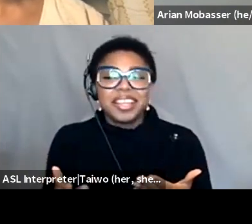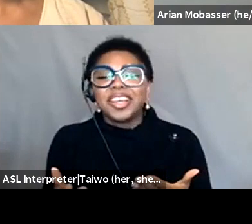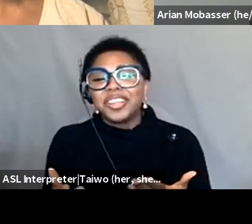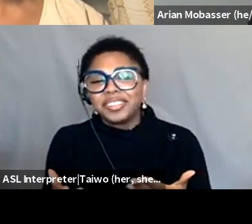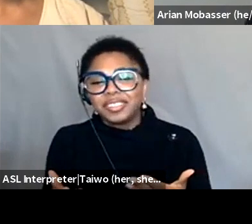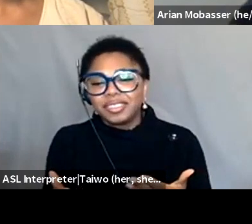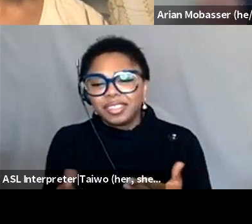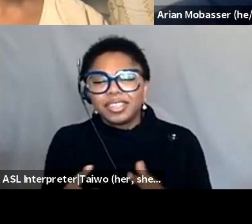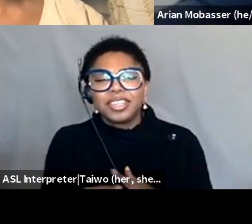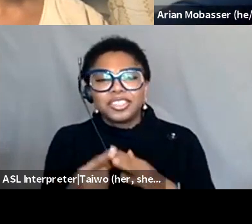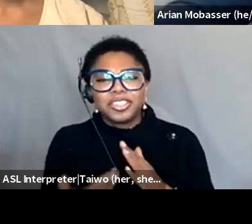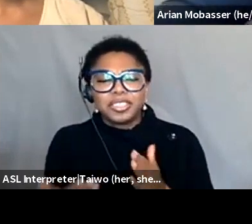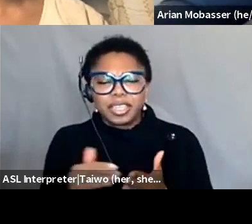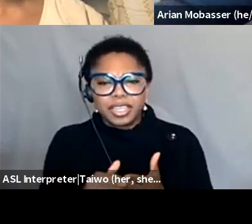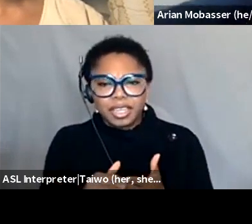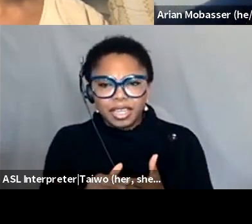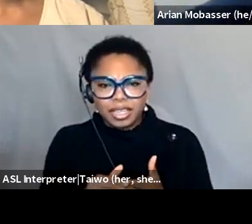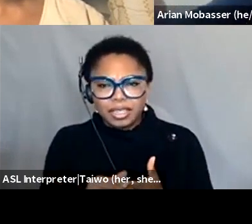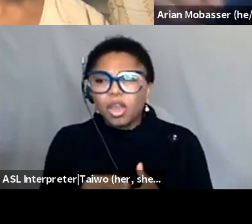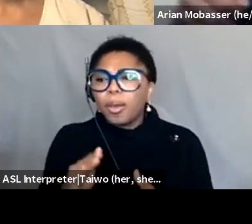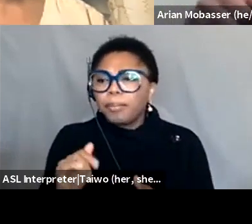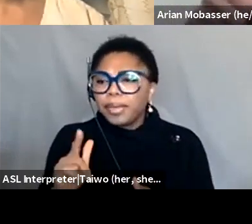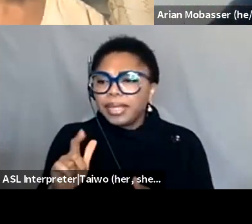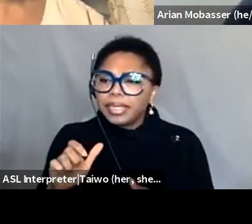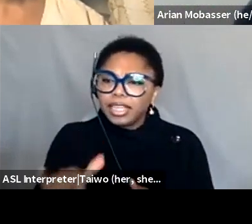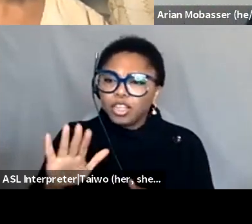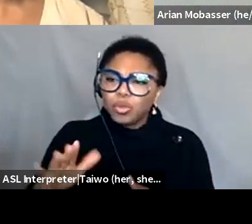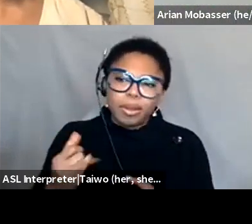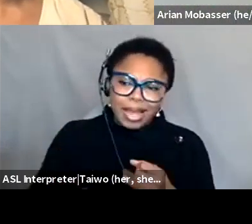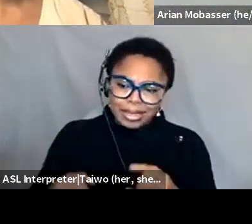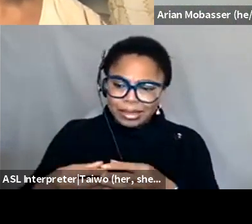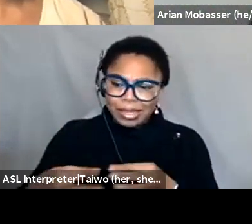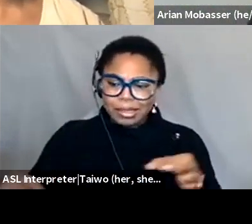Let's start again, actually, from Bailey's last line.